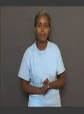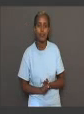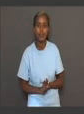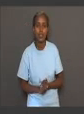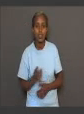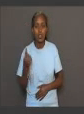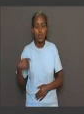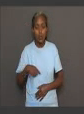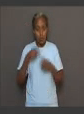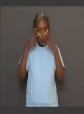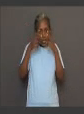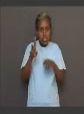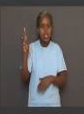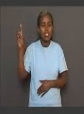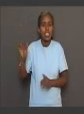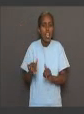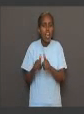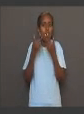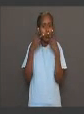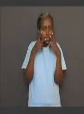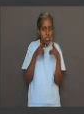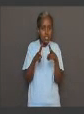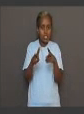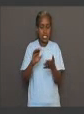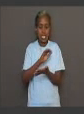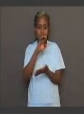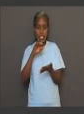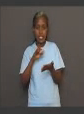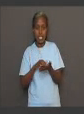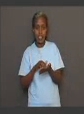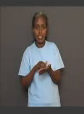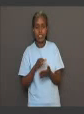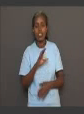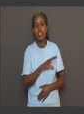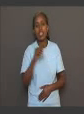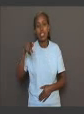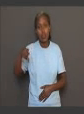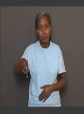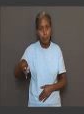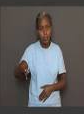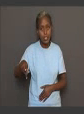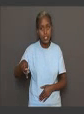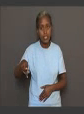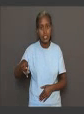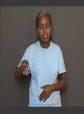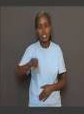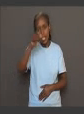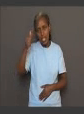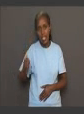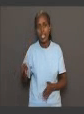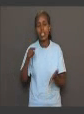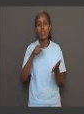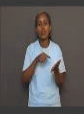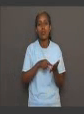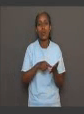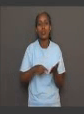We see here how C is the center and P is any point